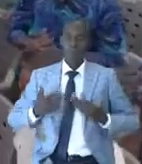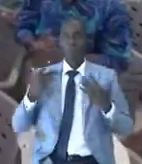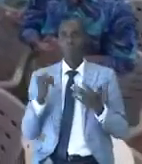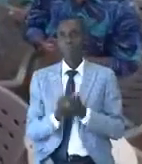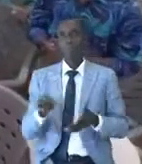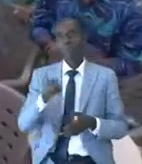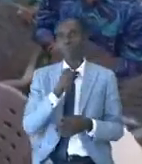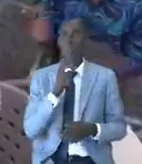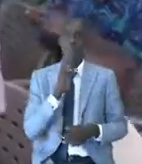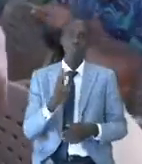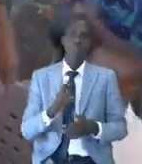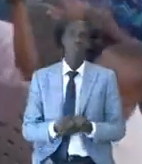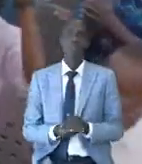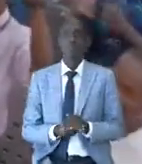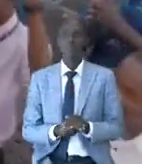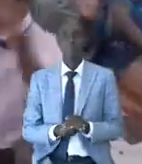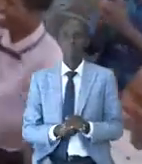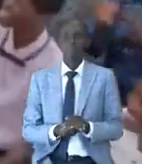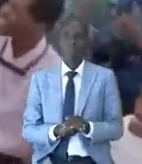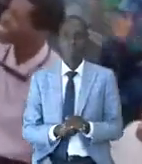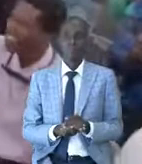in Ondo State.